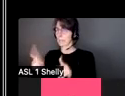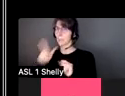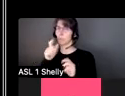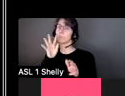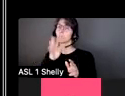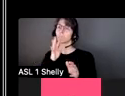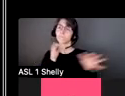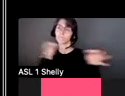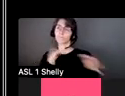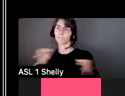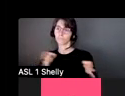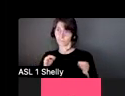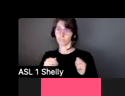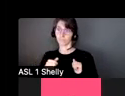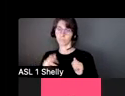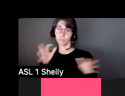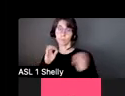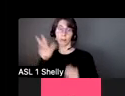So here's a slide.